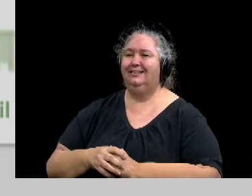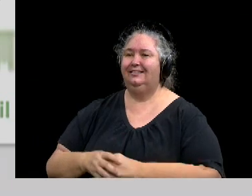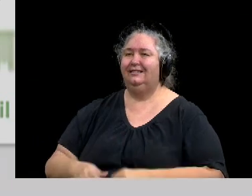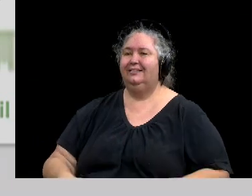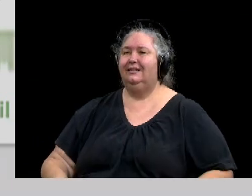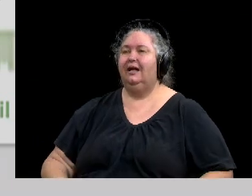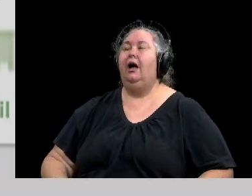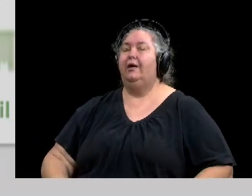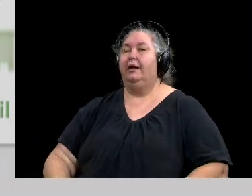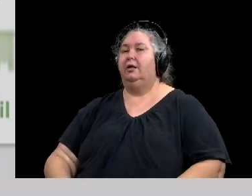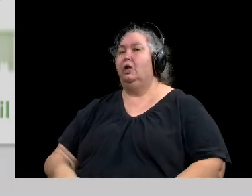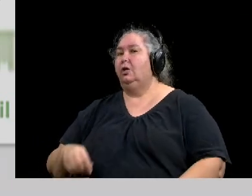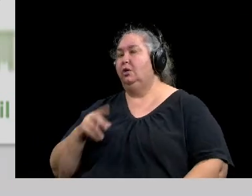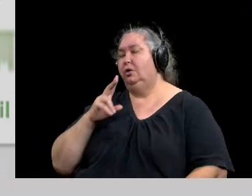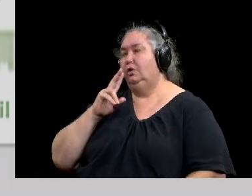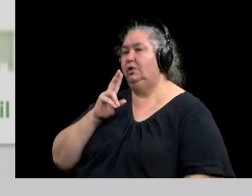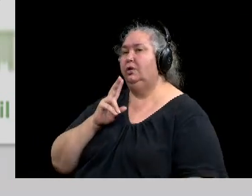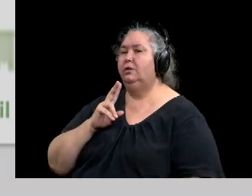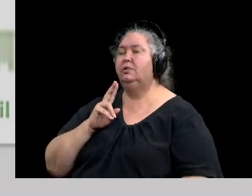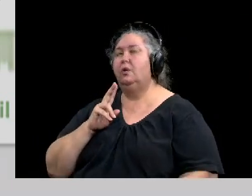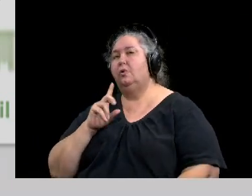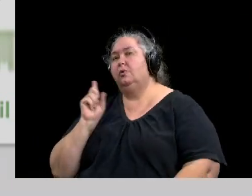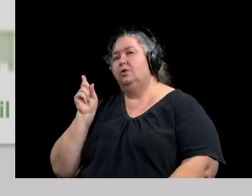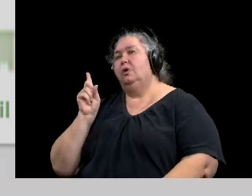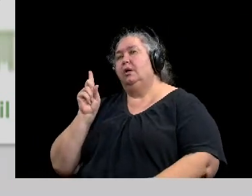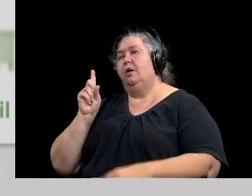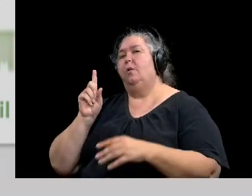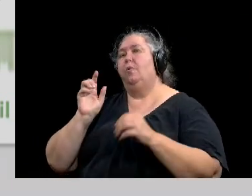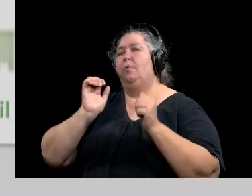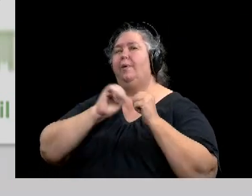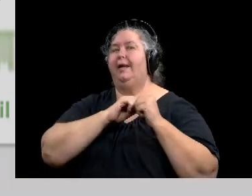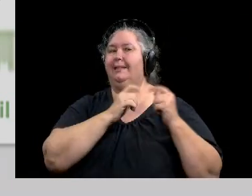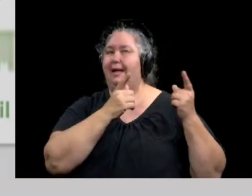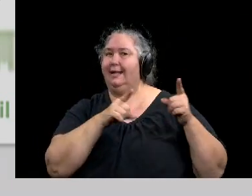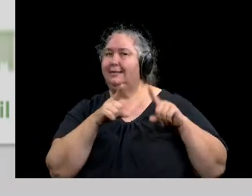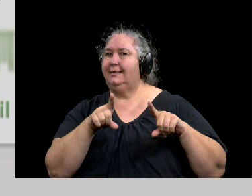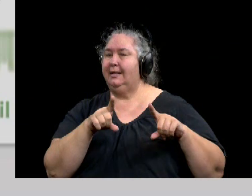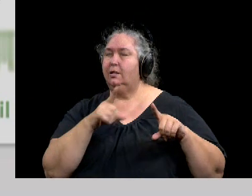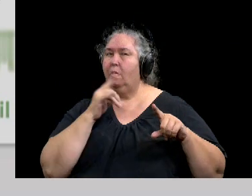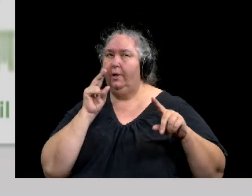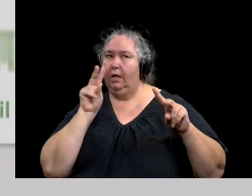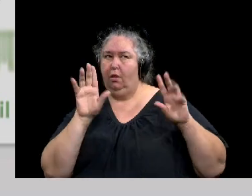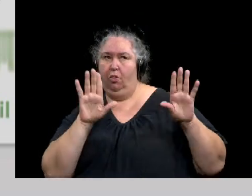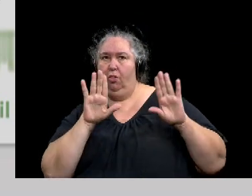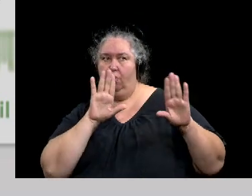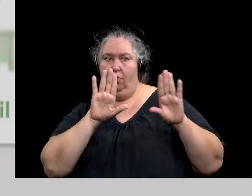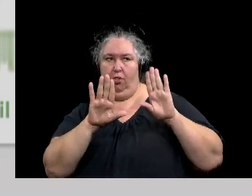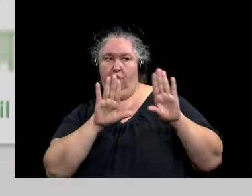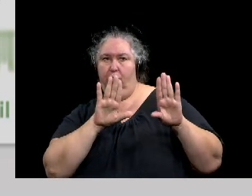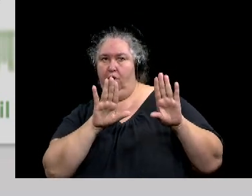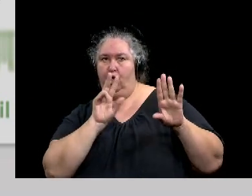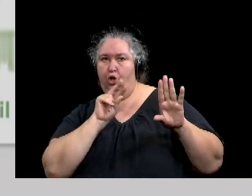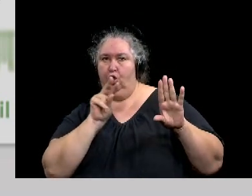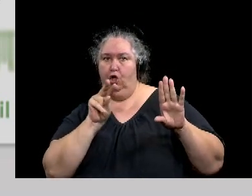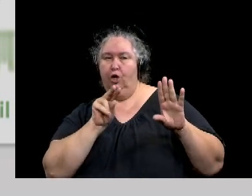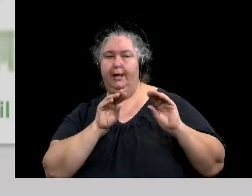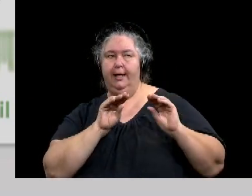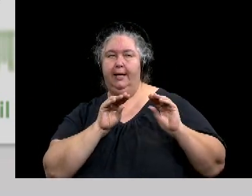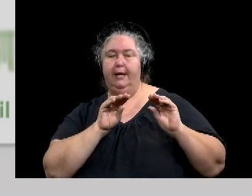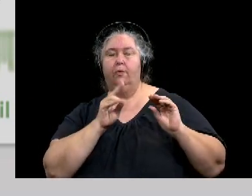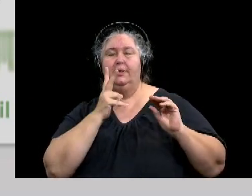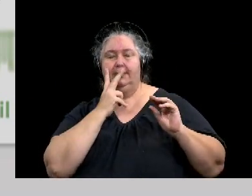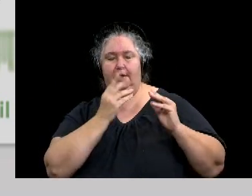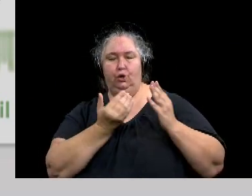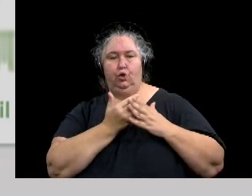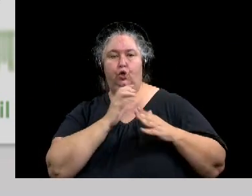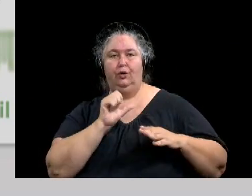Plot it alongside the incidence graph so that we can look at as we see new cases